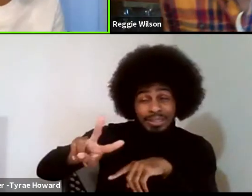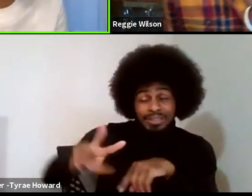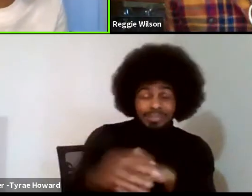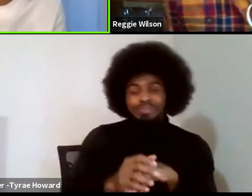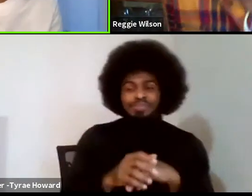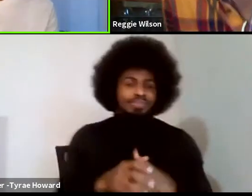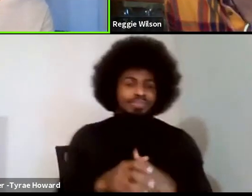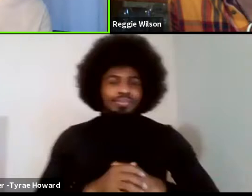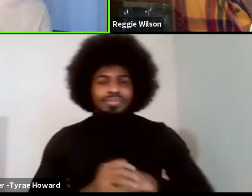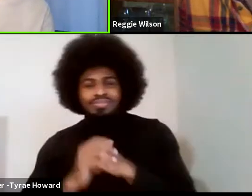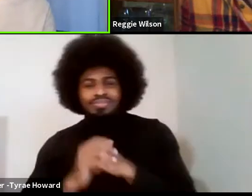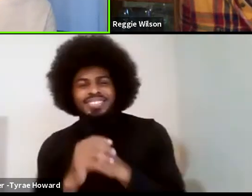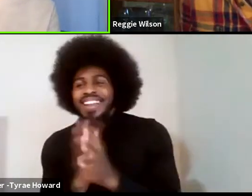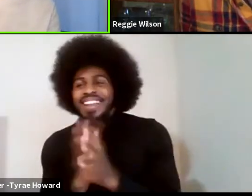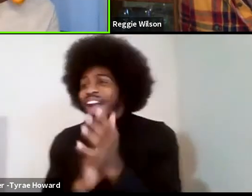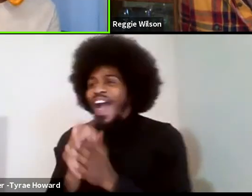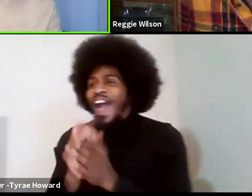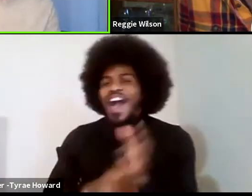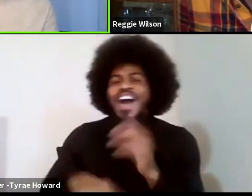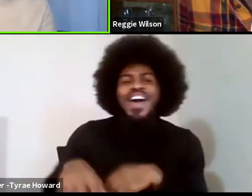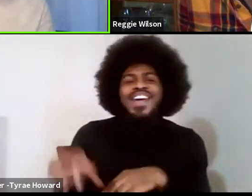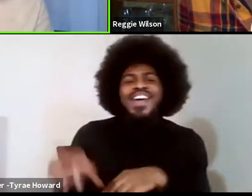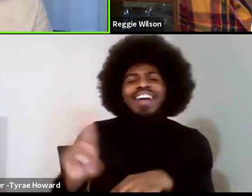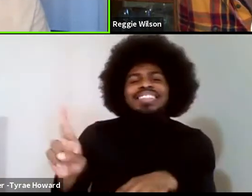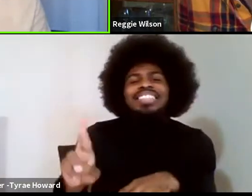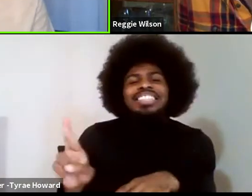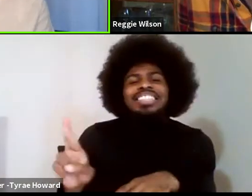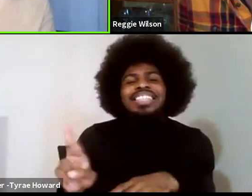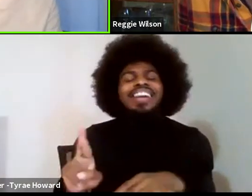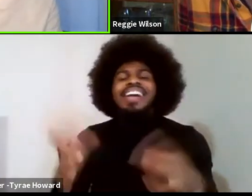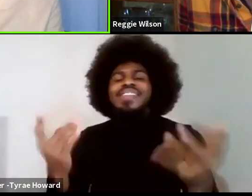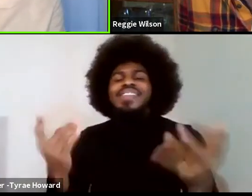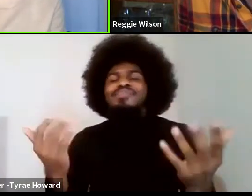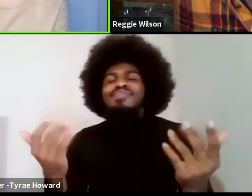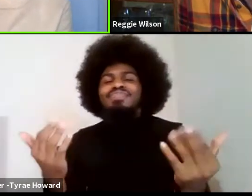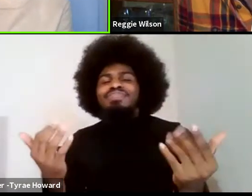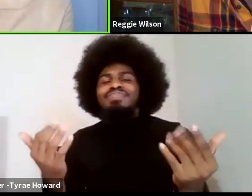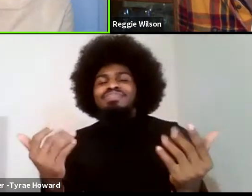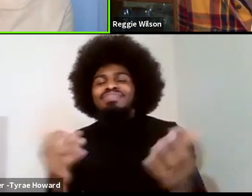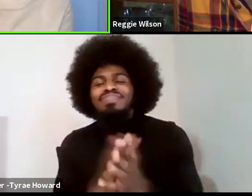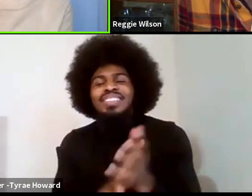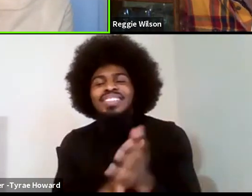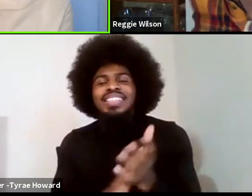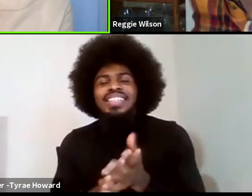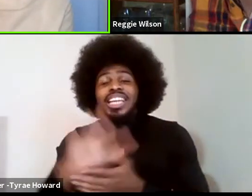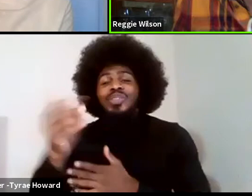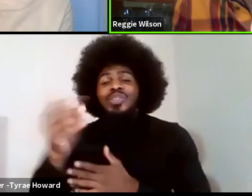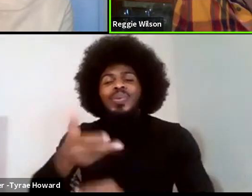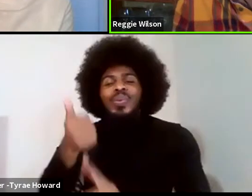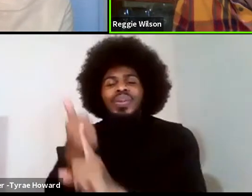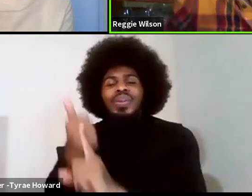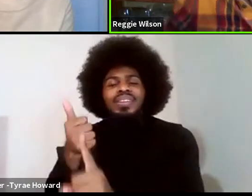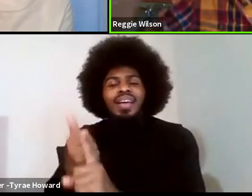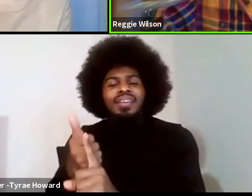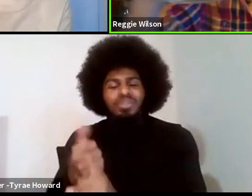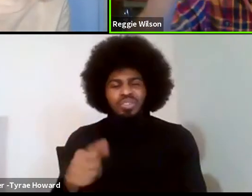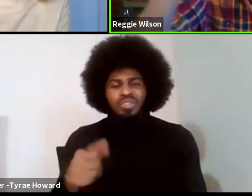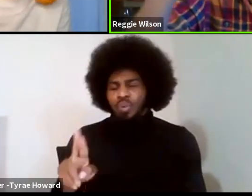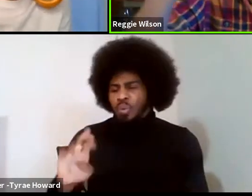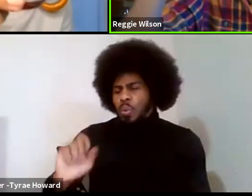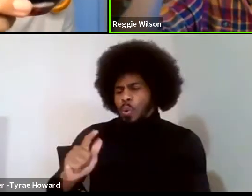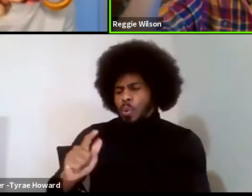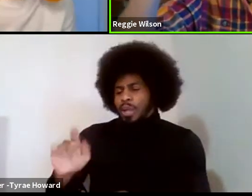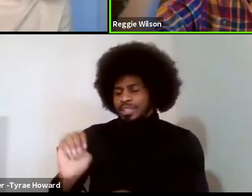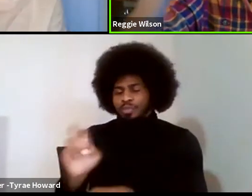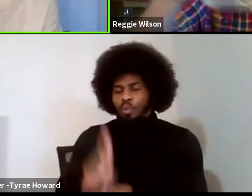Reggie Wilson. Yes, ma'am. Introduce yourself, and I know it's T, but. It's T,